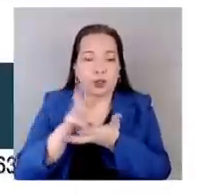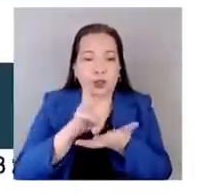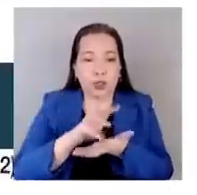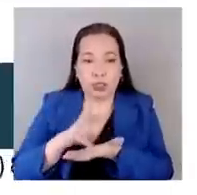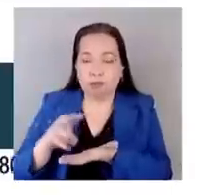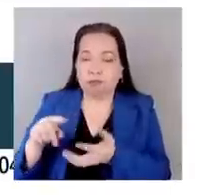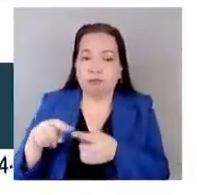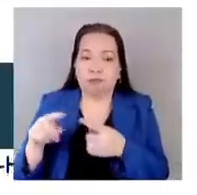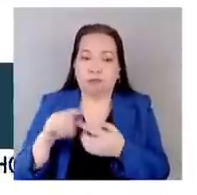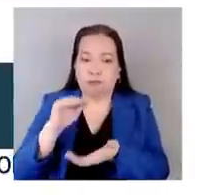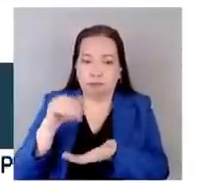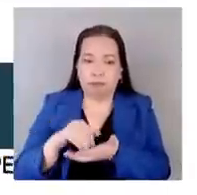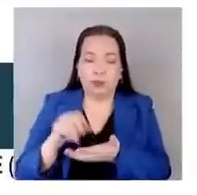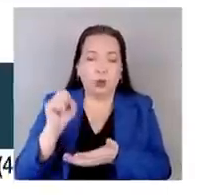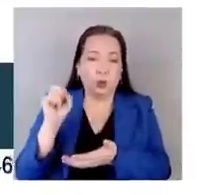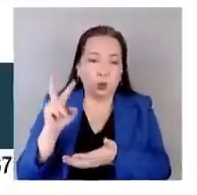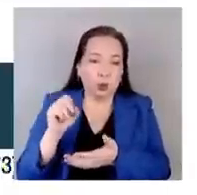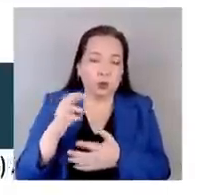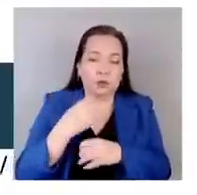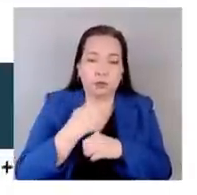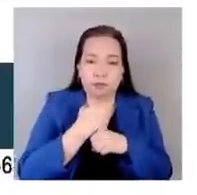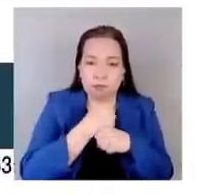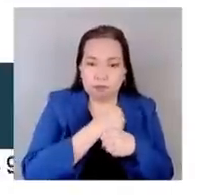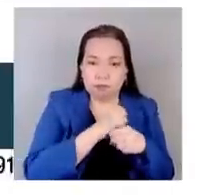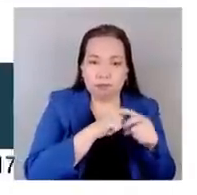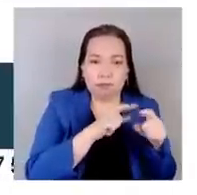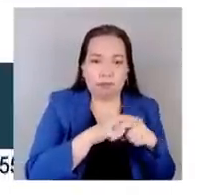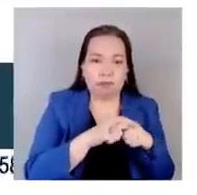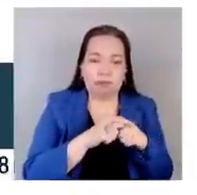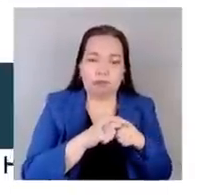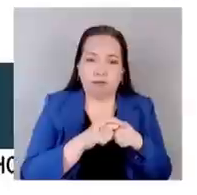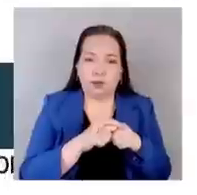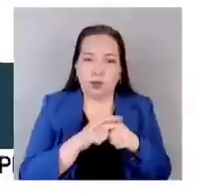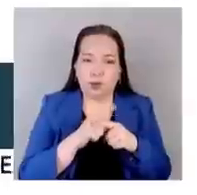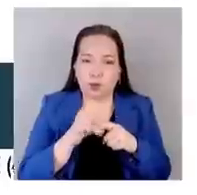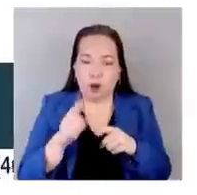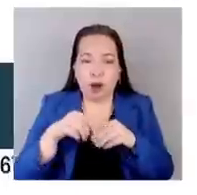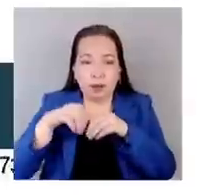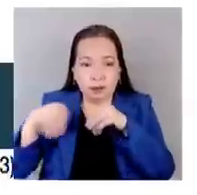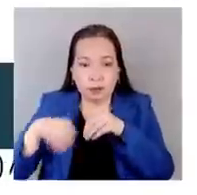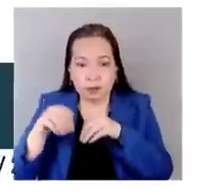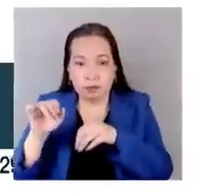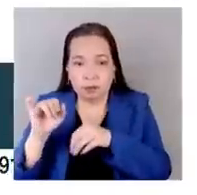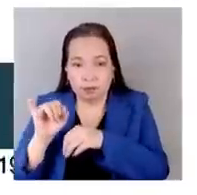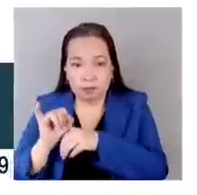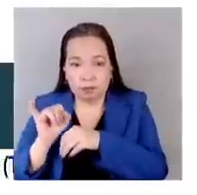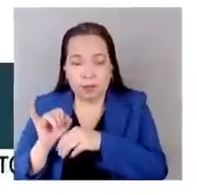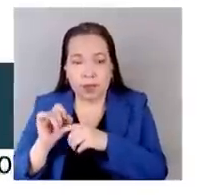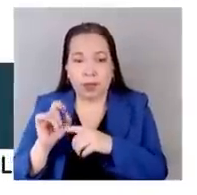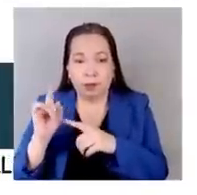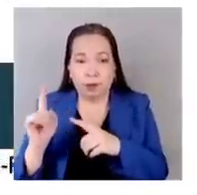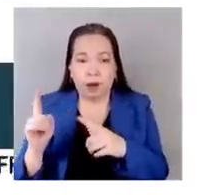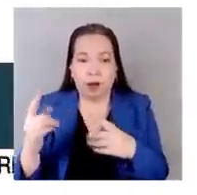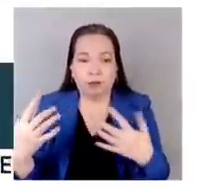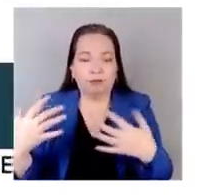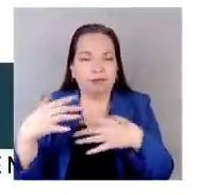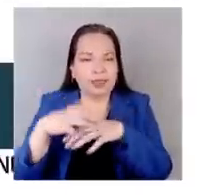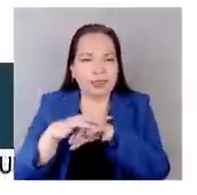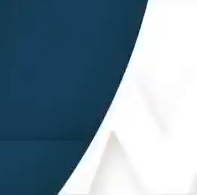12 manufacturing, 2 for tourism, 1 agro-industrial, and 1 mixed-use ecozones.